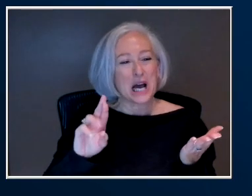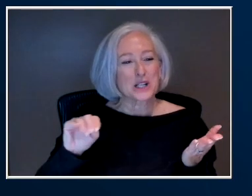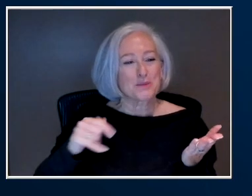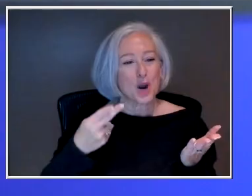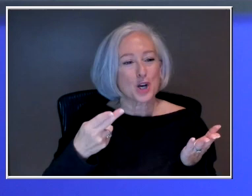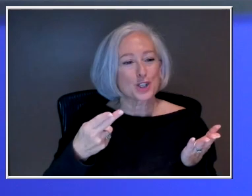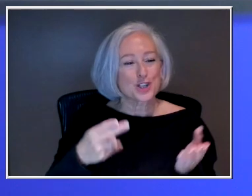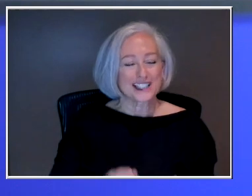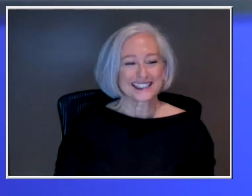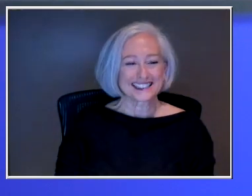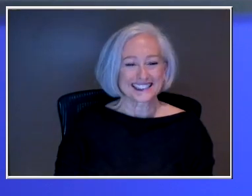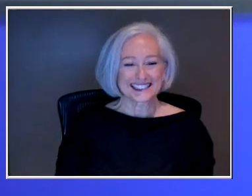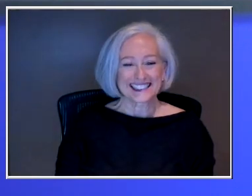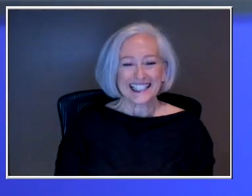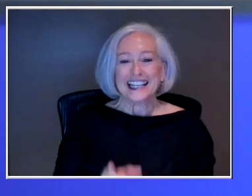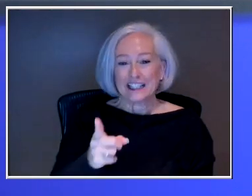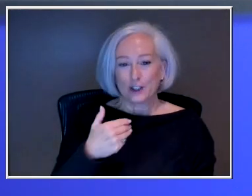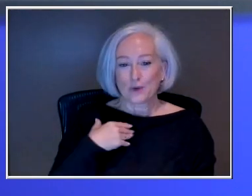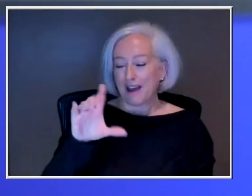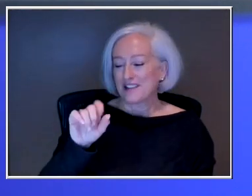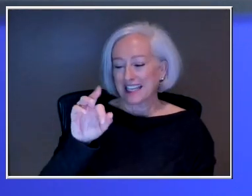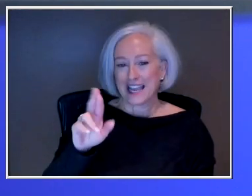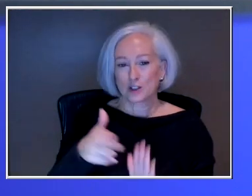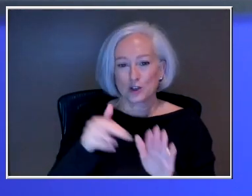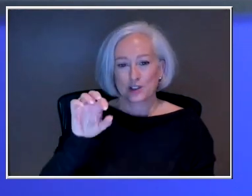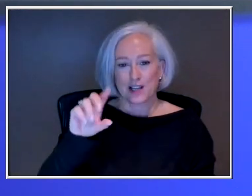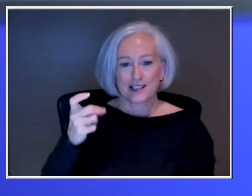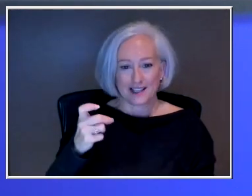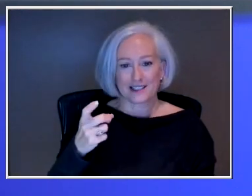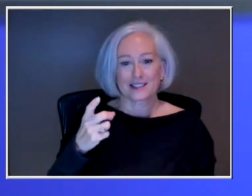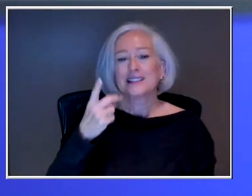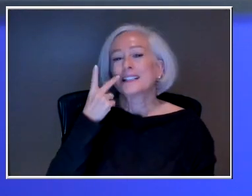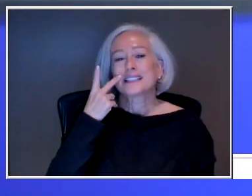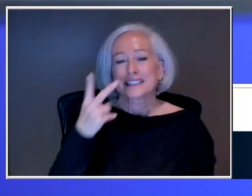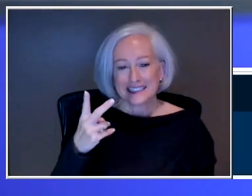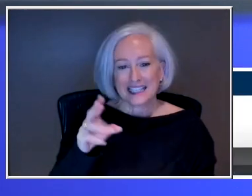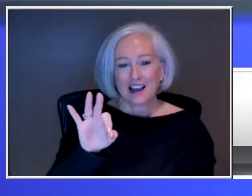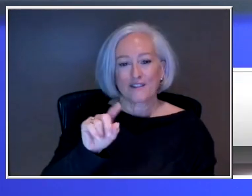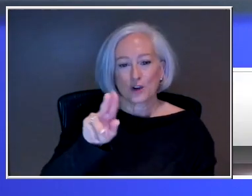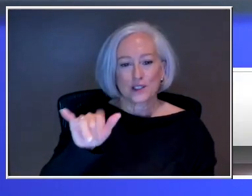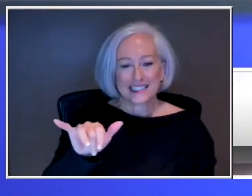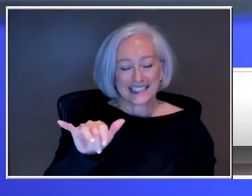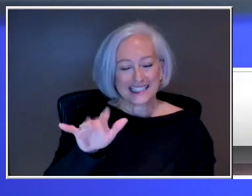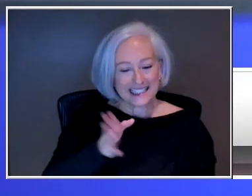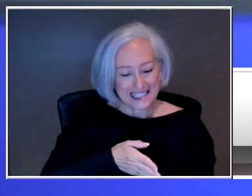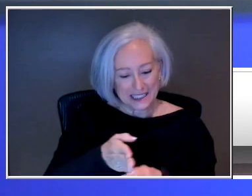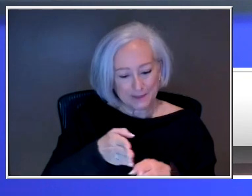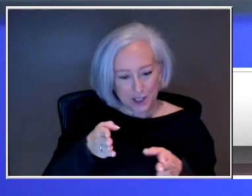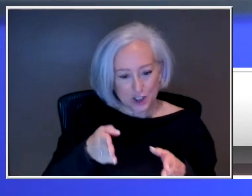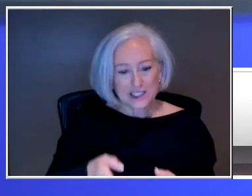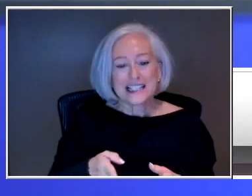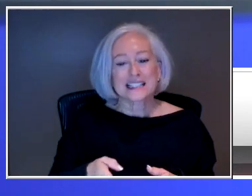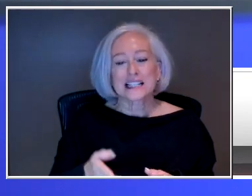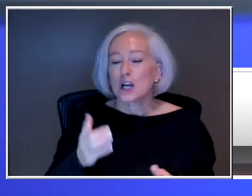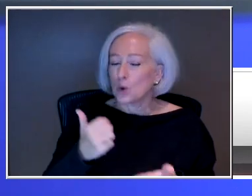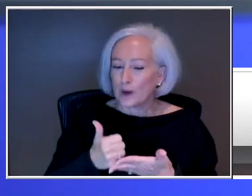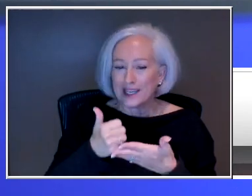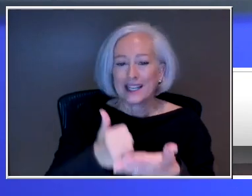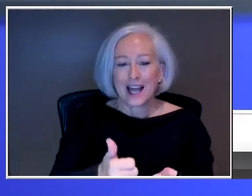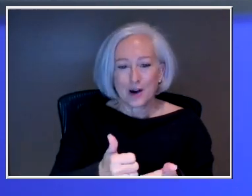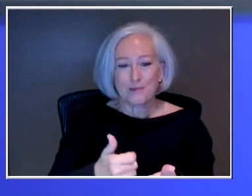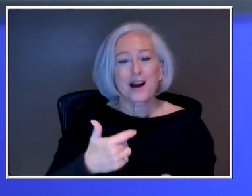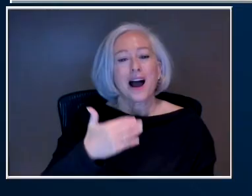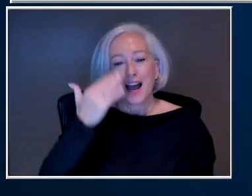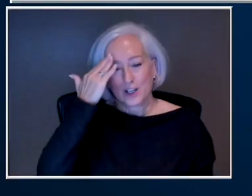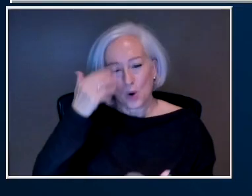I mean, if you have a cancer diagnosis, please see a fertility specialist. We can help, and I know it's overwhelming, but we do build families, and it can work. Great.